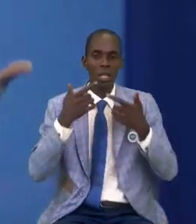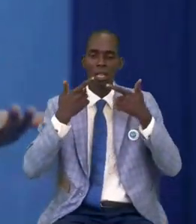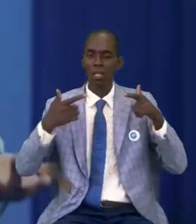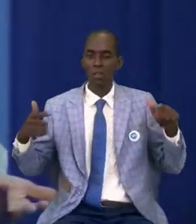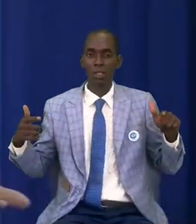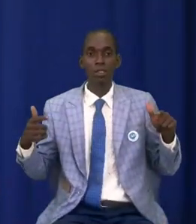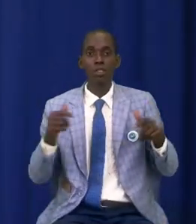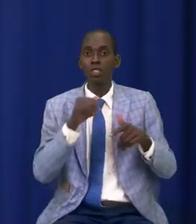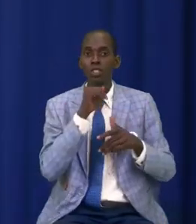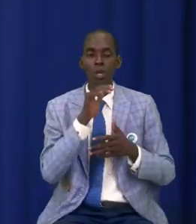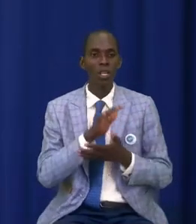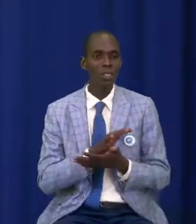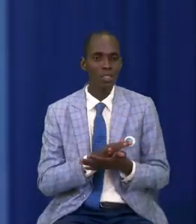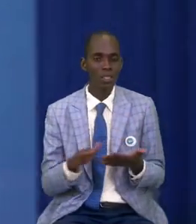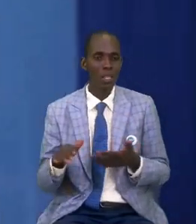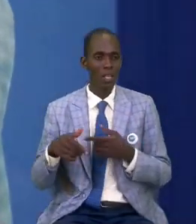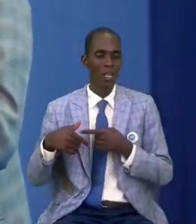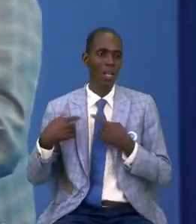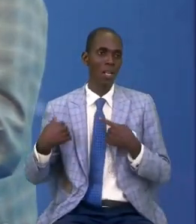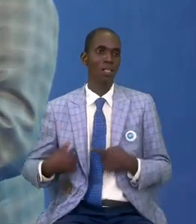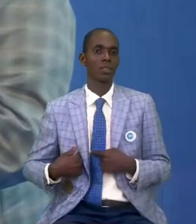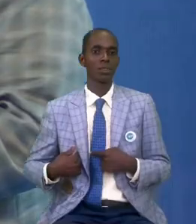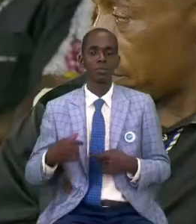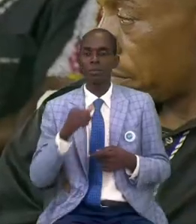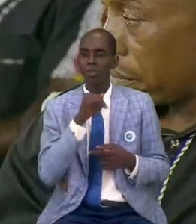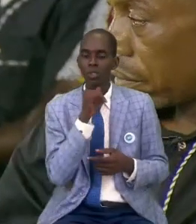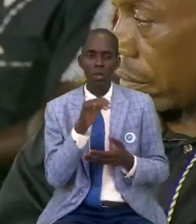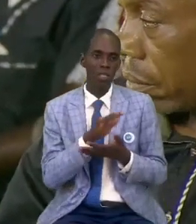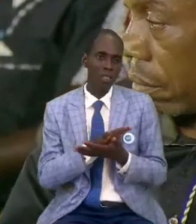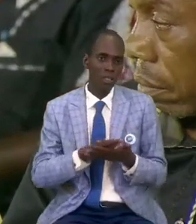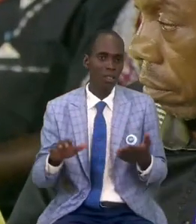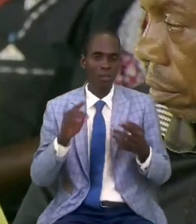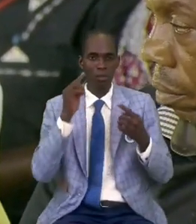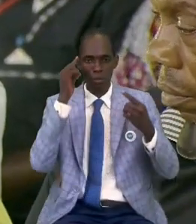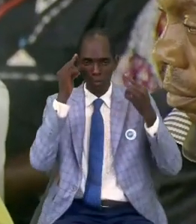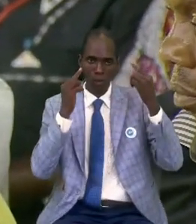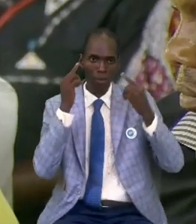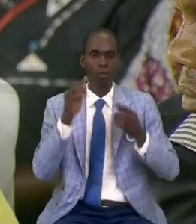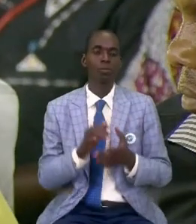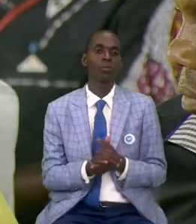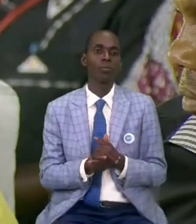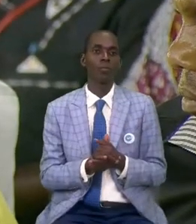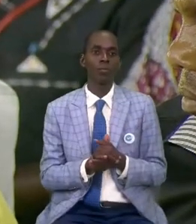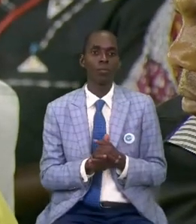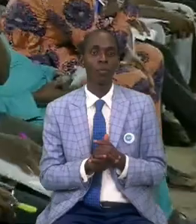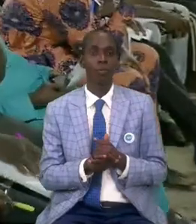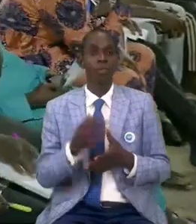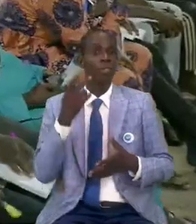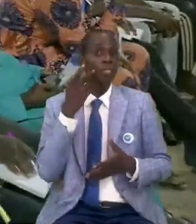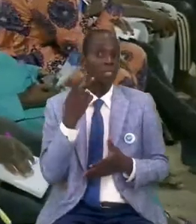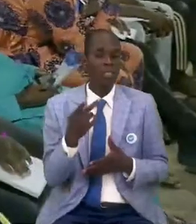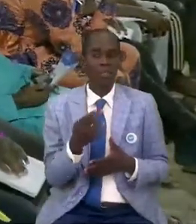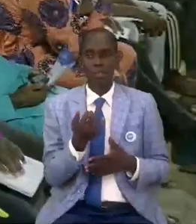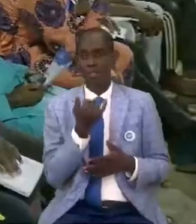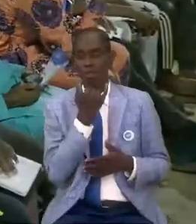unclean thoughts. It's because we think wrong. We think in the dark. We think